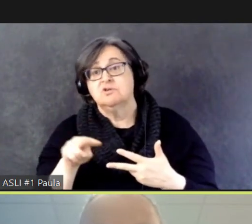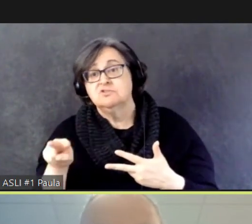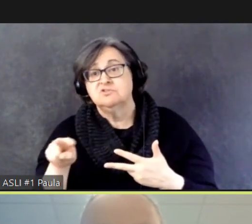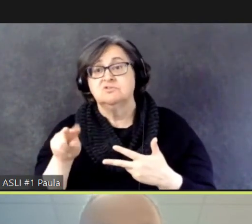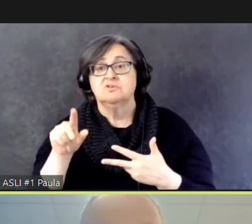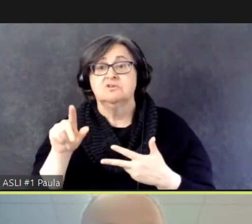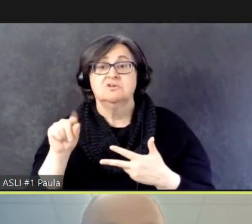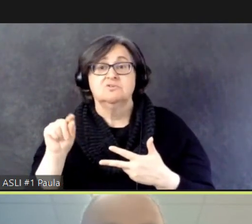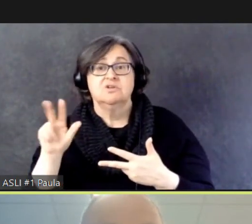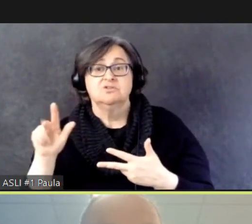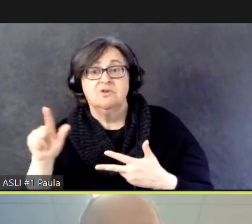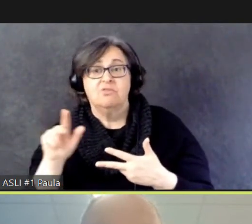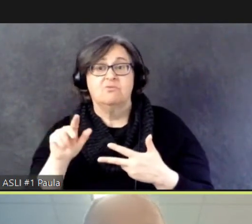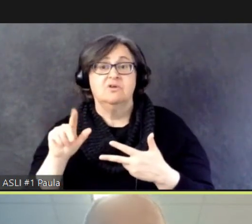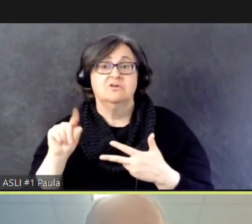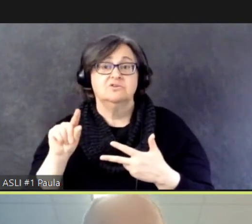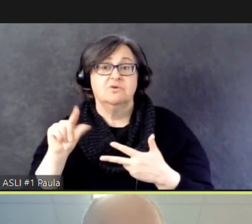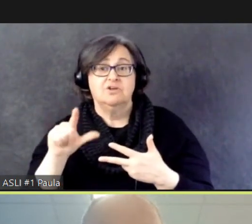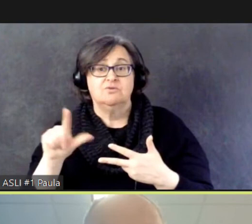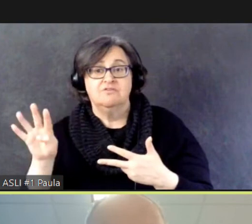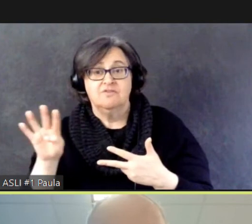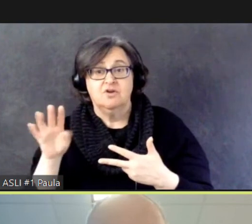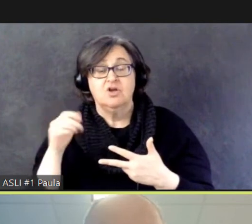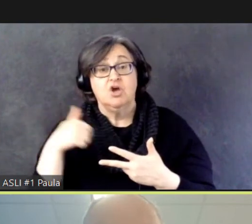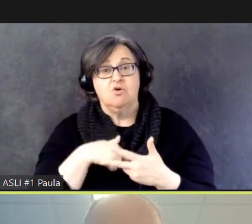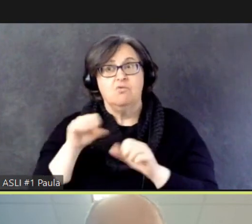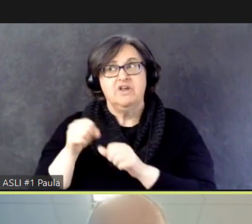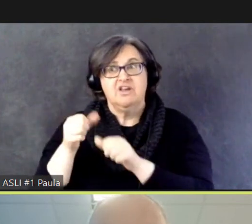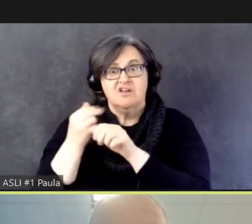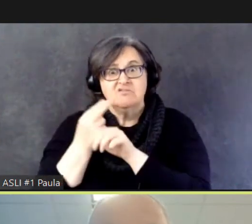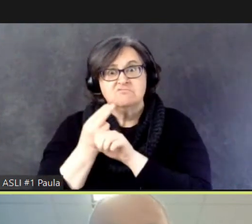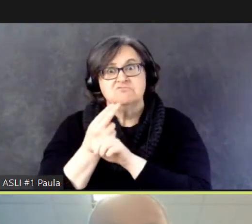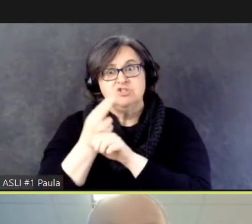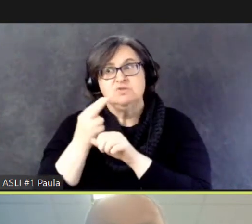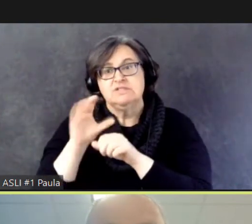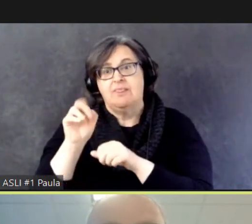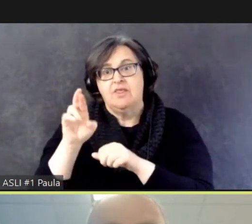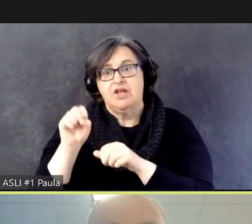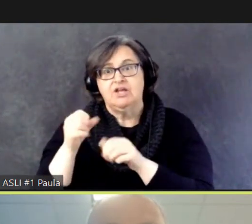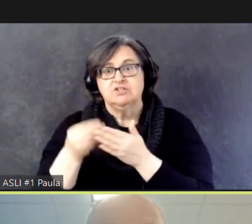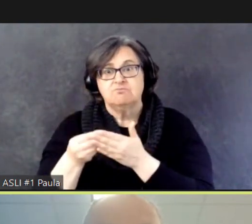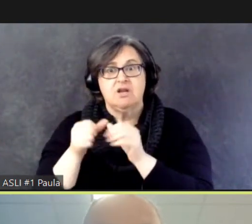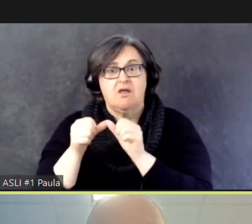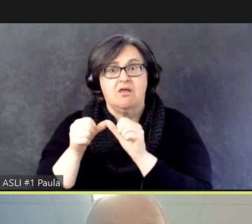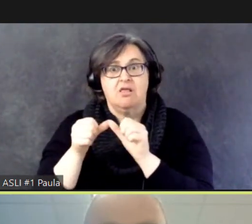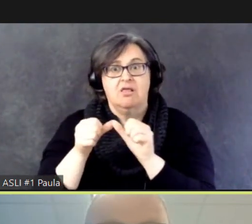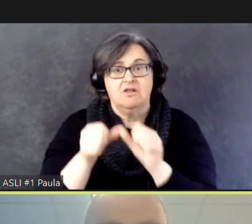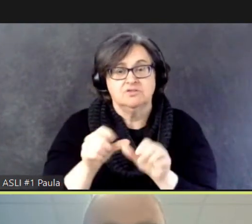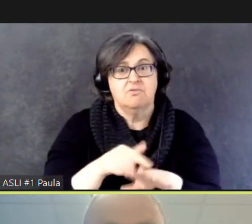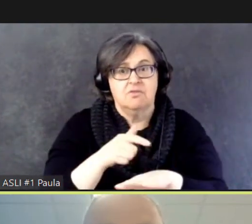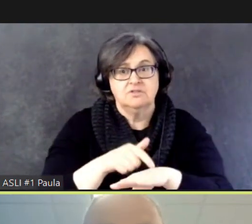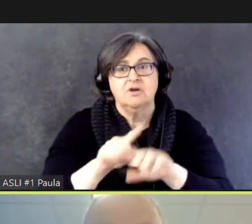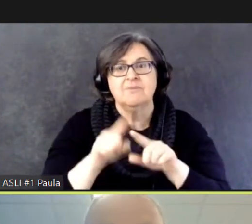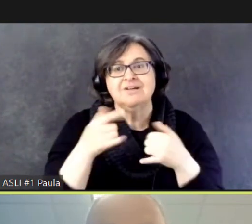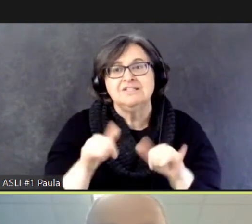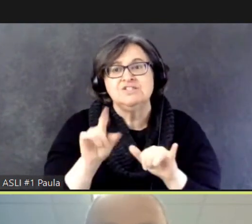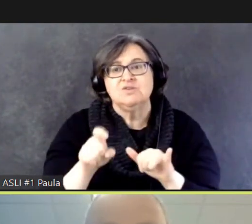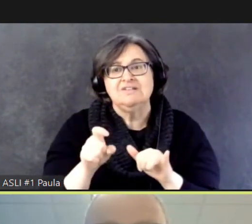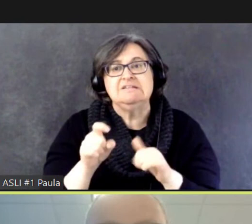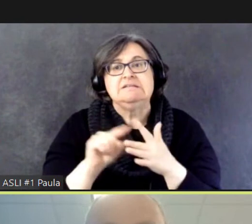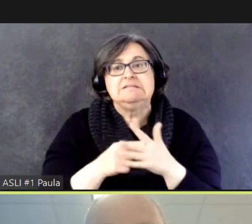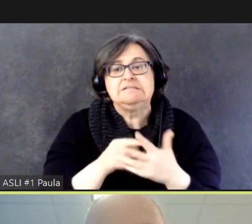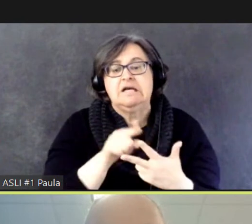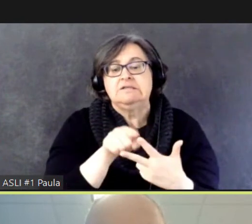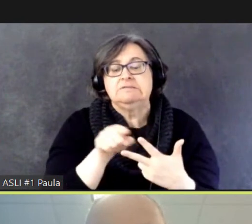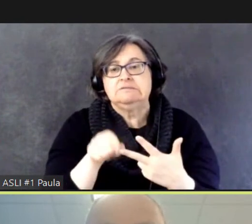and into 24. So again, we've been able to carry over the CARES funding. Here but we will start needing to dip into the